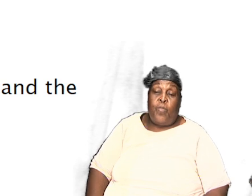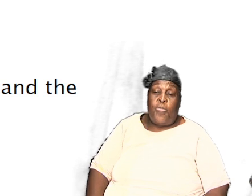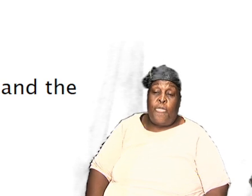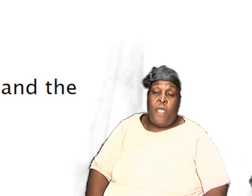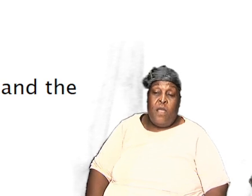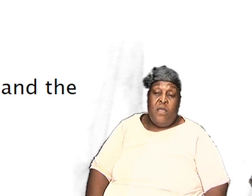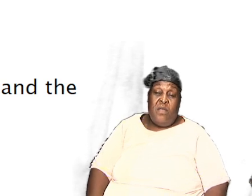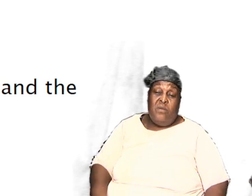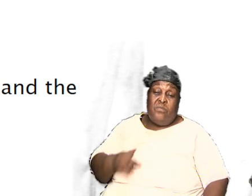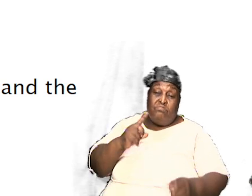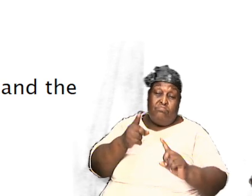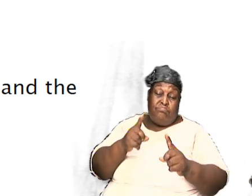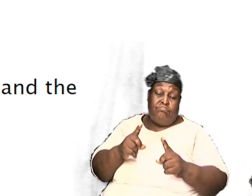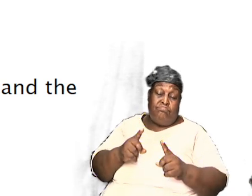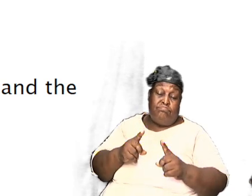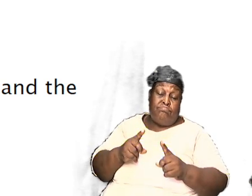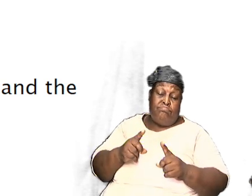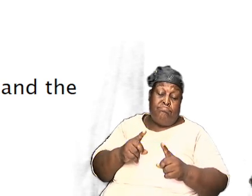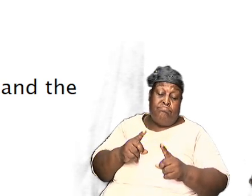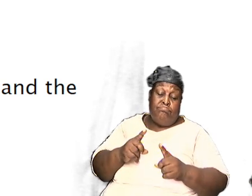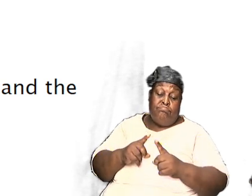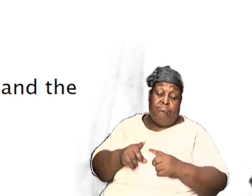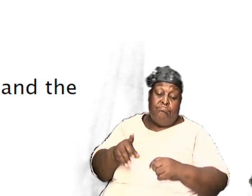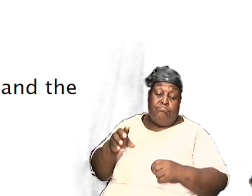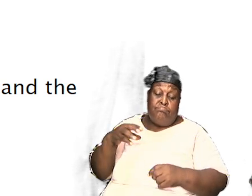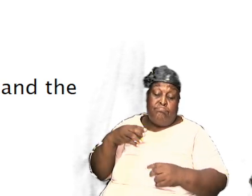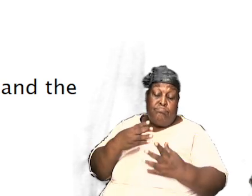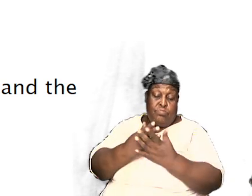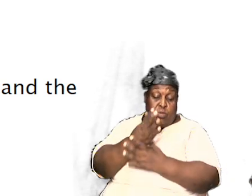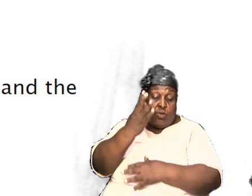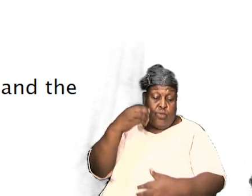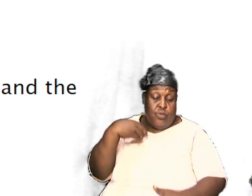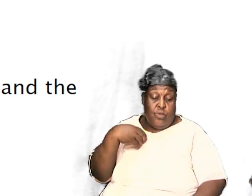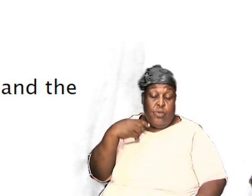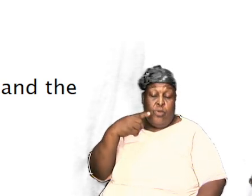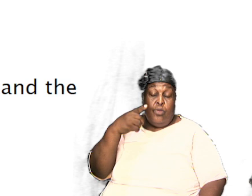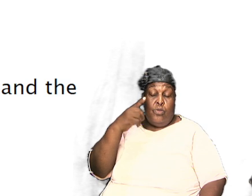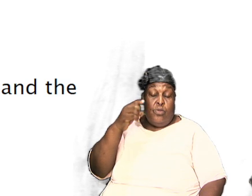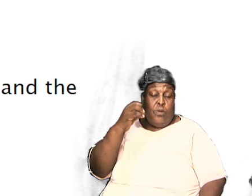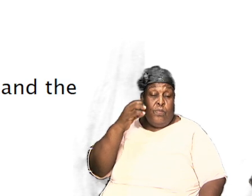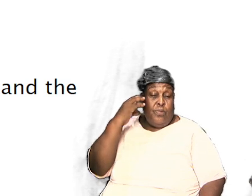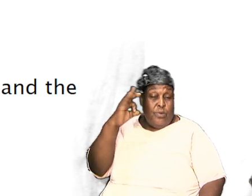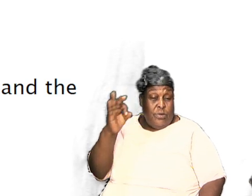But you will talk to us for the future and for the future. And say, look here, this thing is wrong. You need to stop doing it.